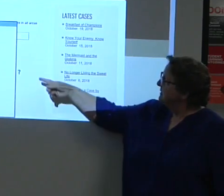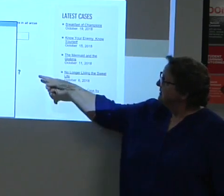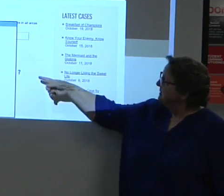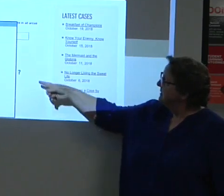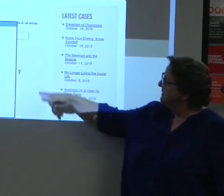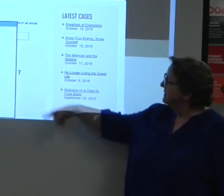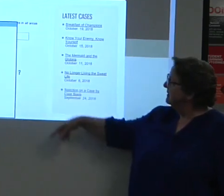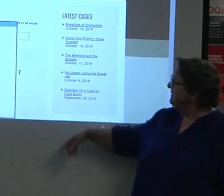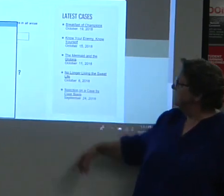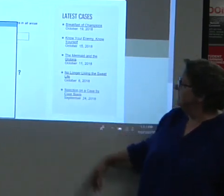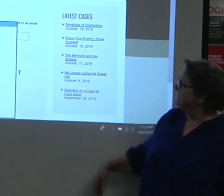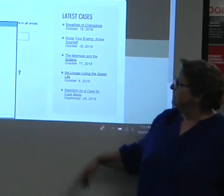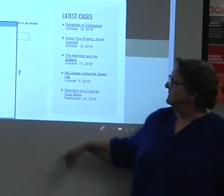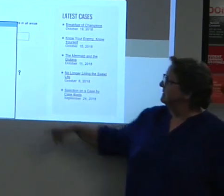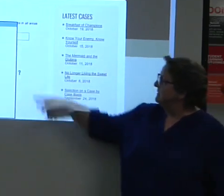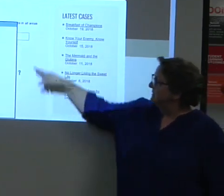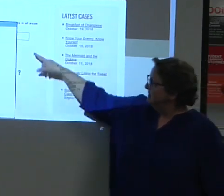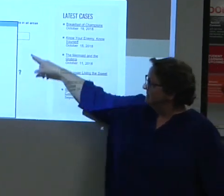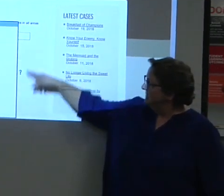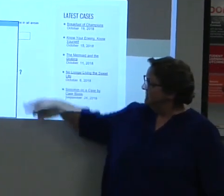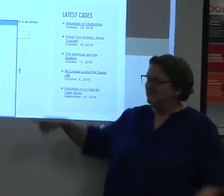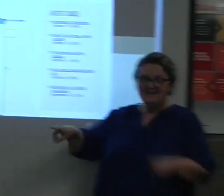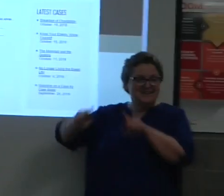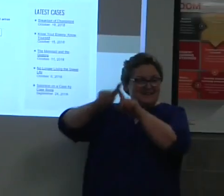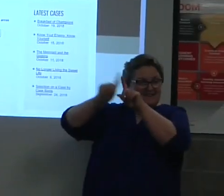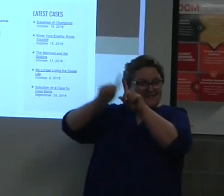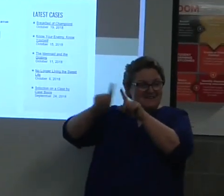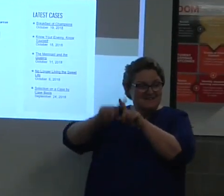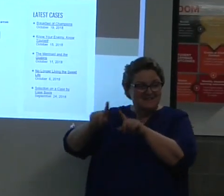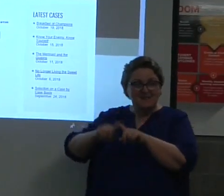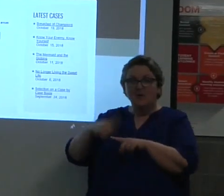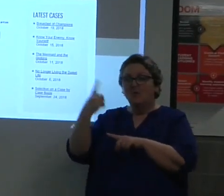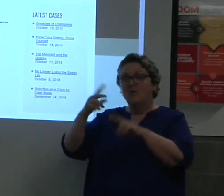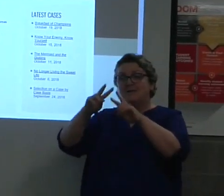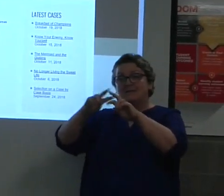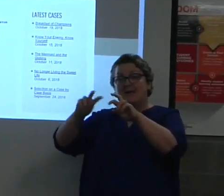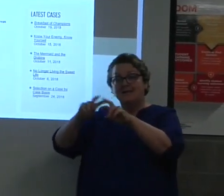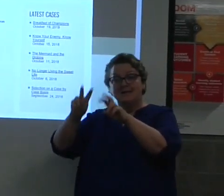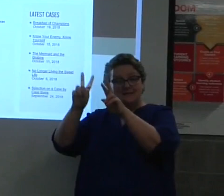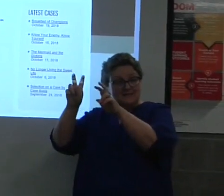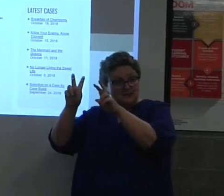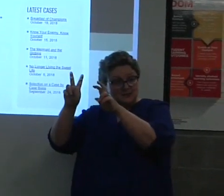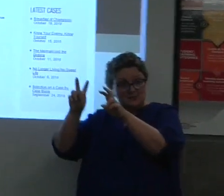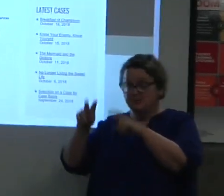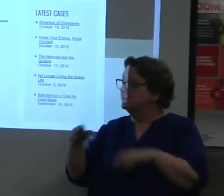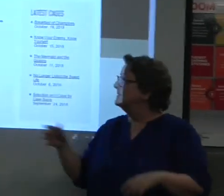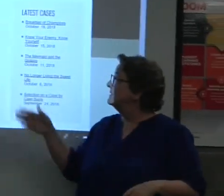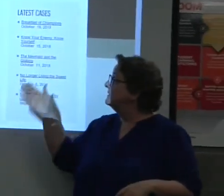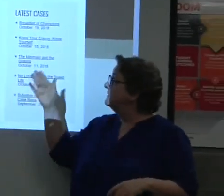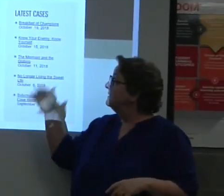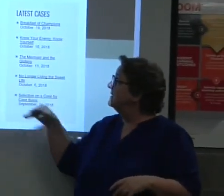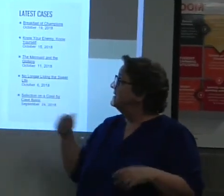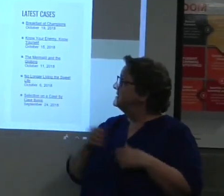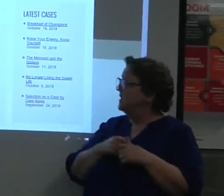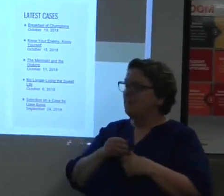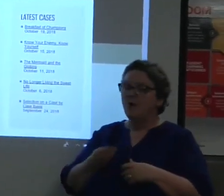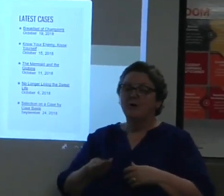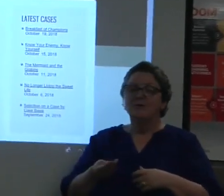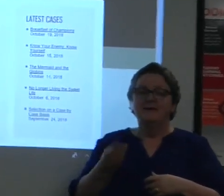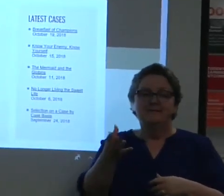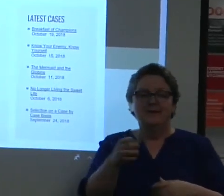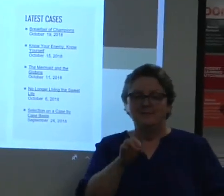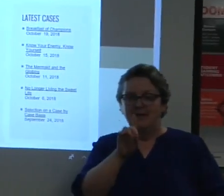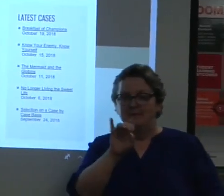So I just wanted to show you that they have different types. So one is analyzing issues. Some of them are a dilemma.